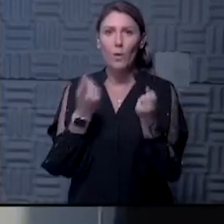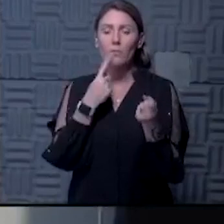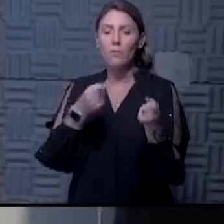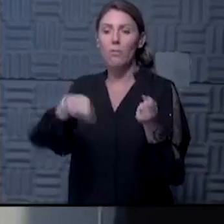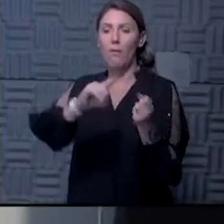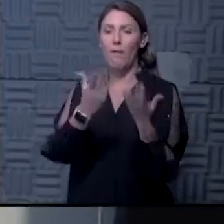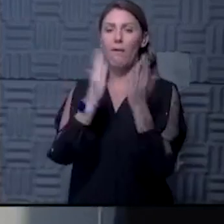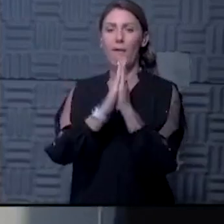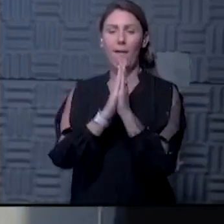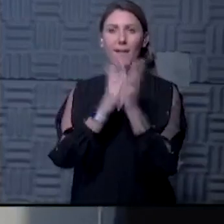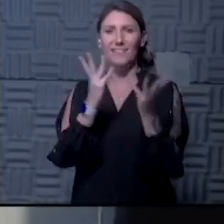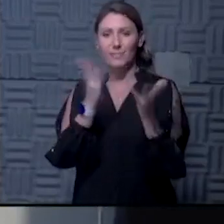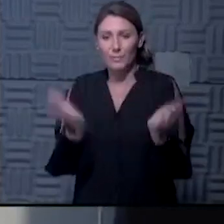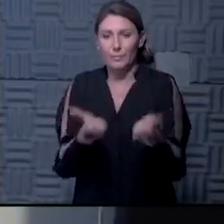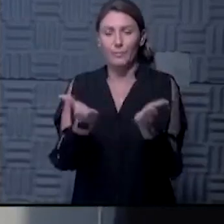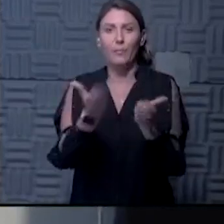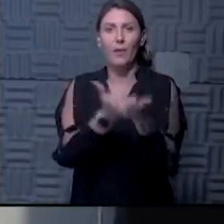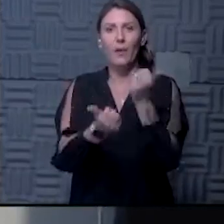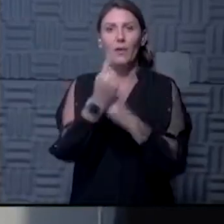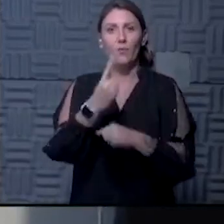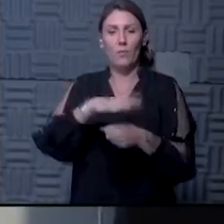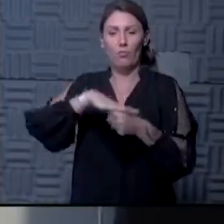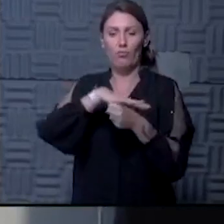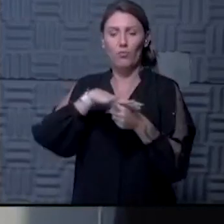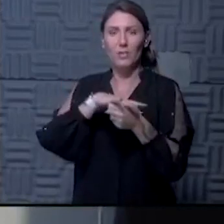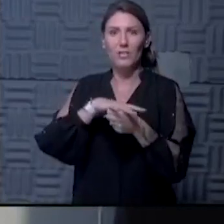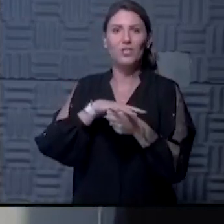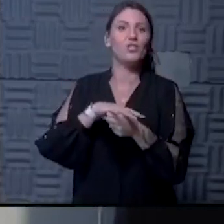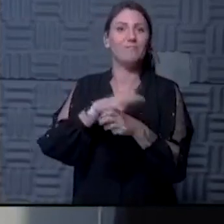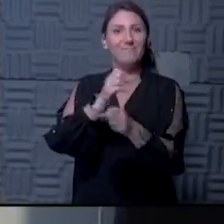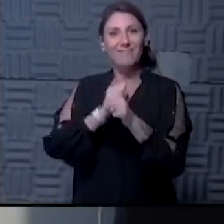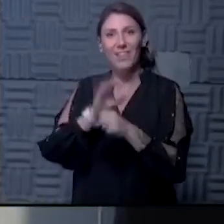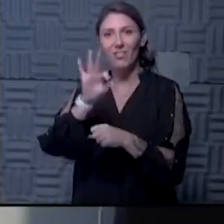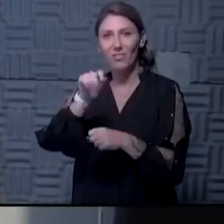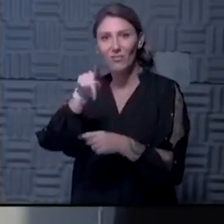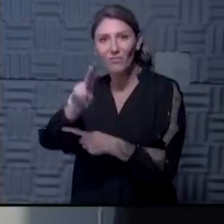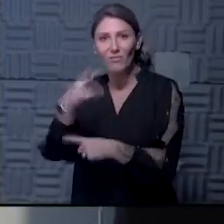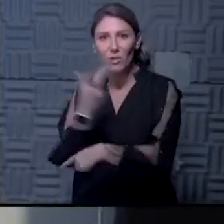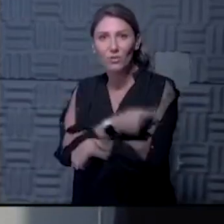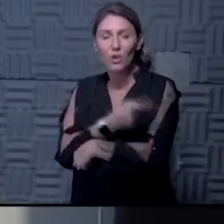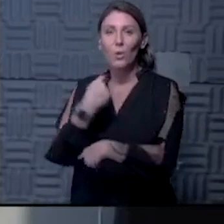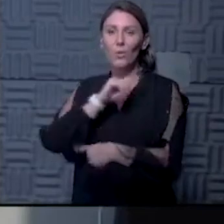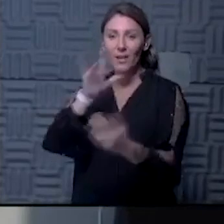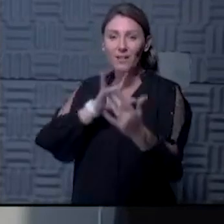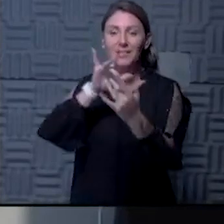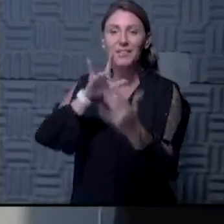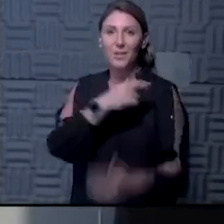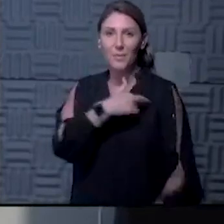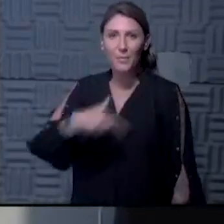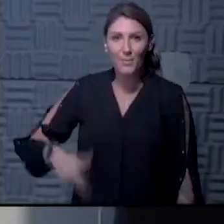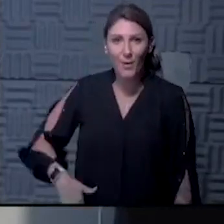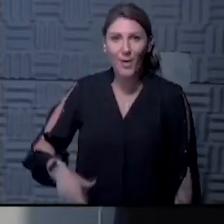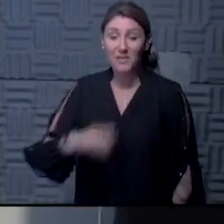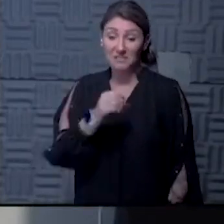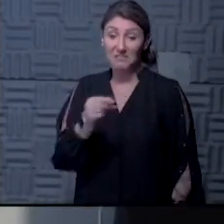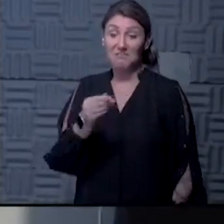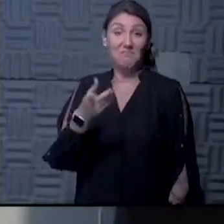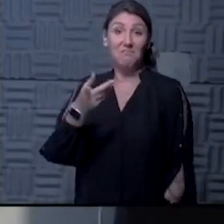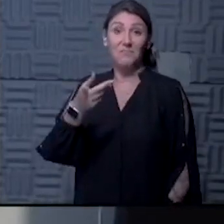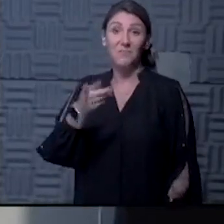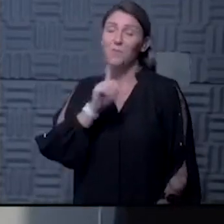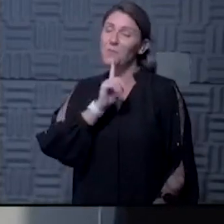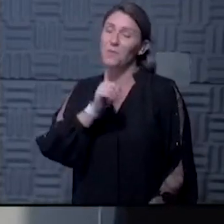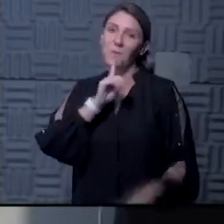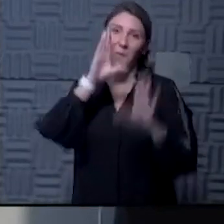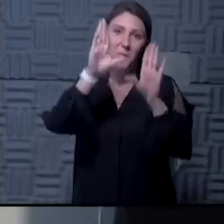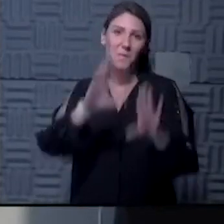to encourage everybody in the region to get a flu shot this year. We reached out to the Royals, and they've just been an incredible partner to